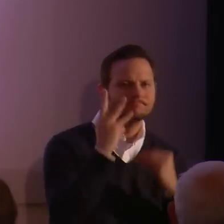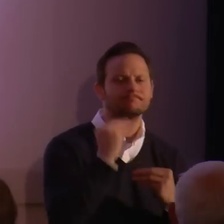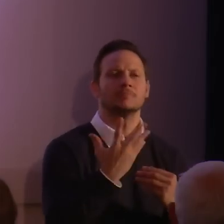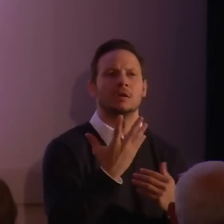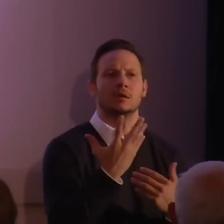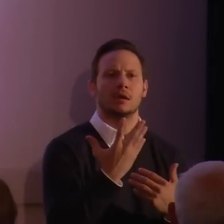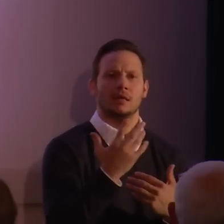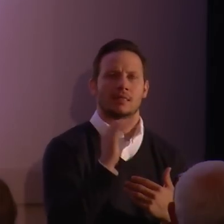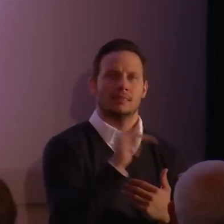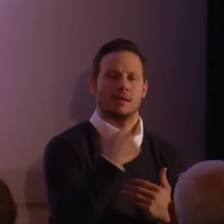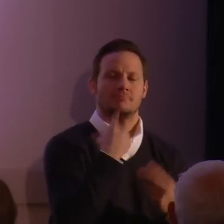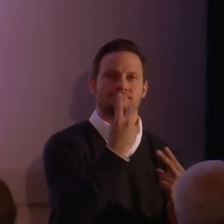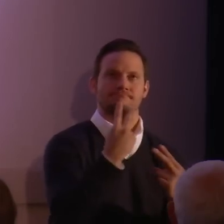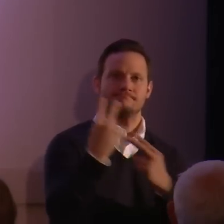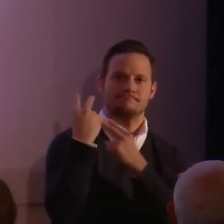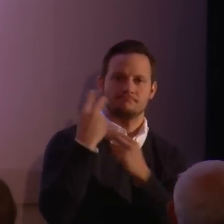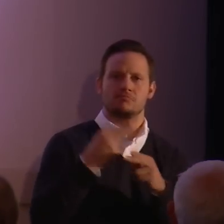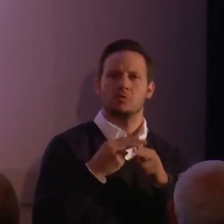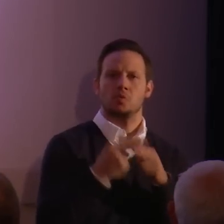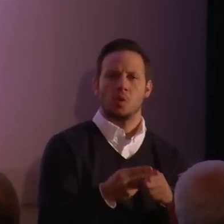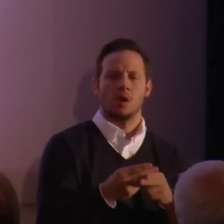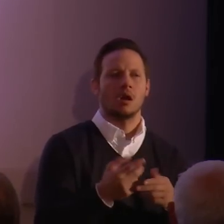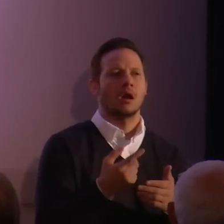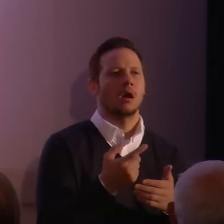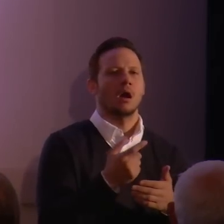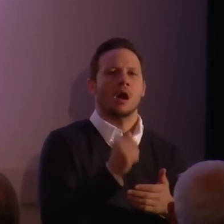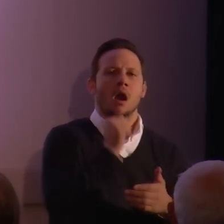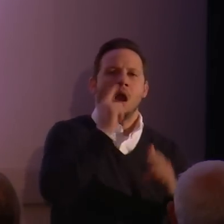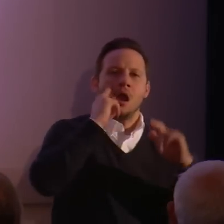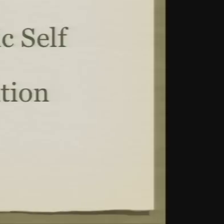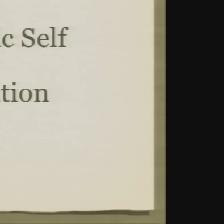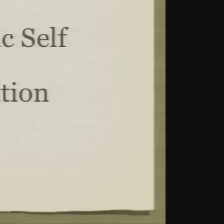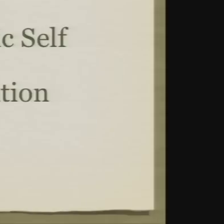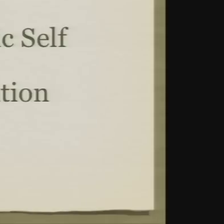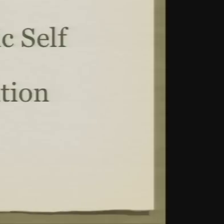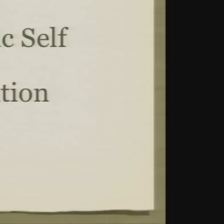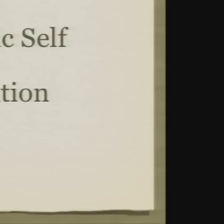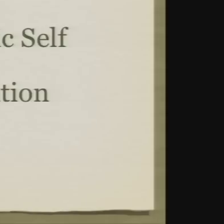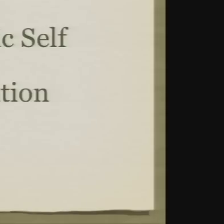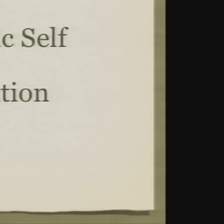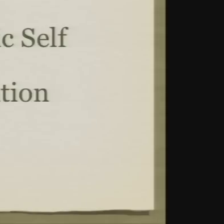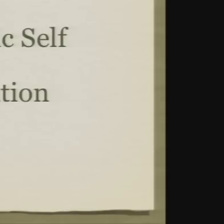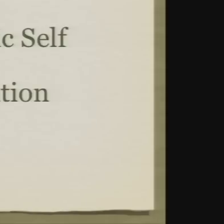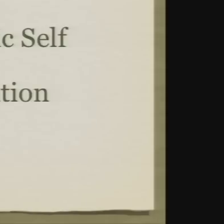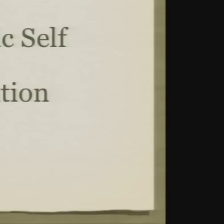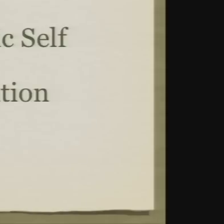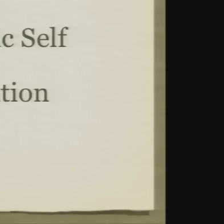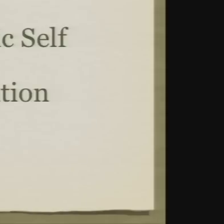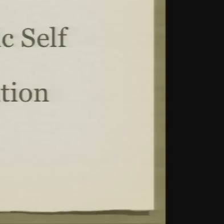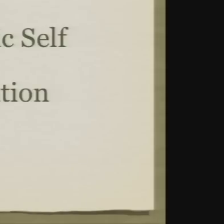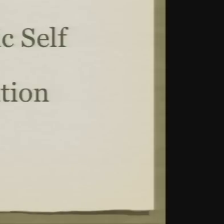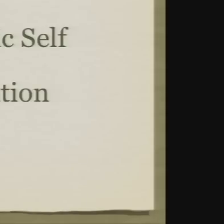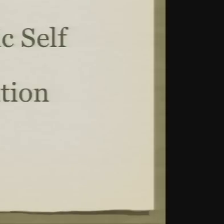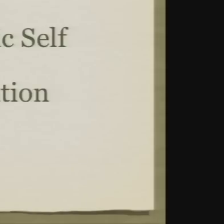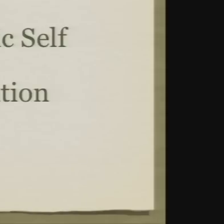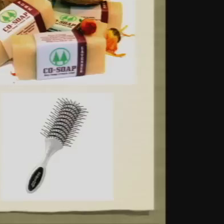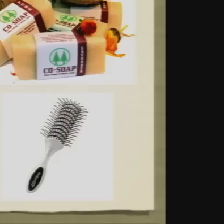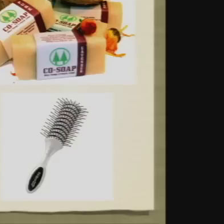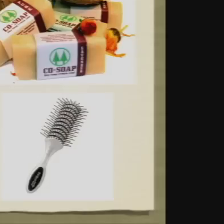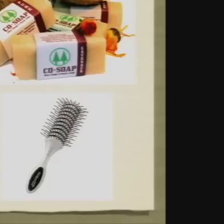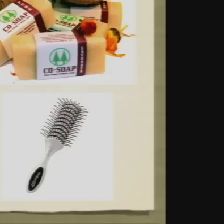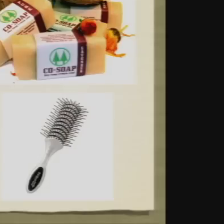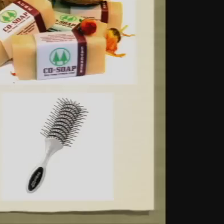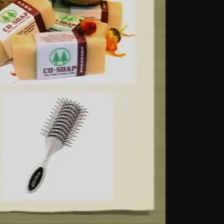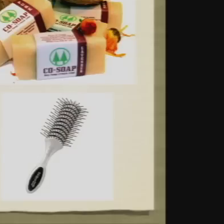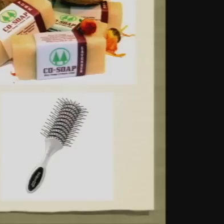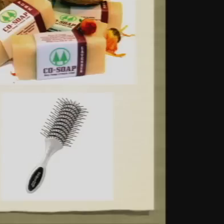come to be what I now call the unexpected gifts of survivor. Now, truly, I could talk for hours about